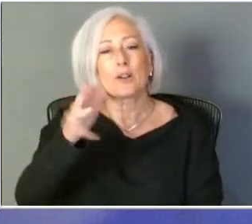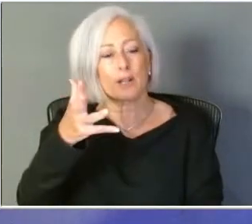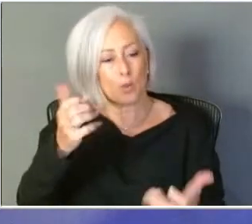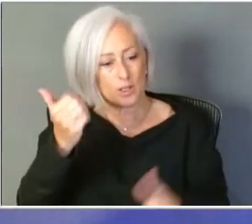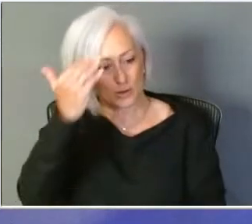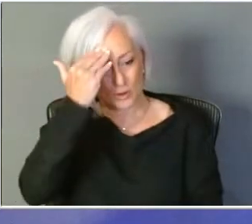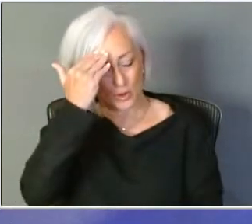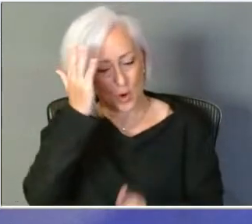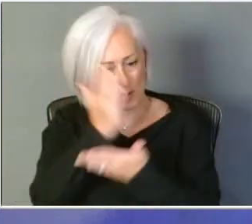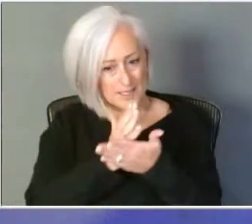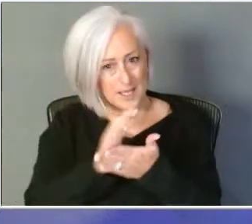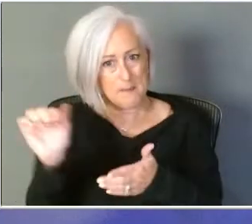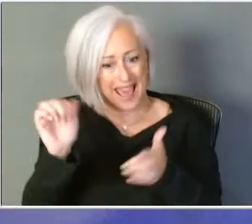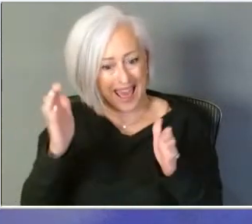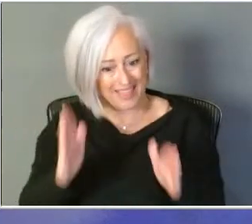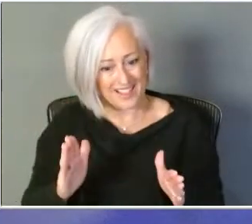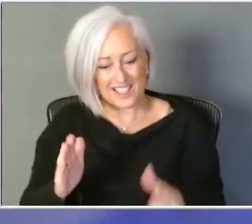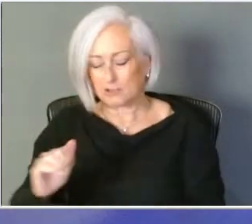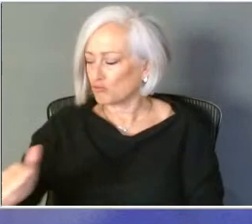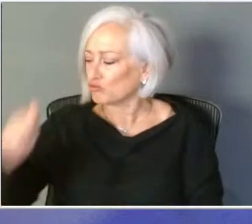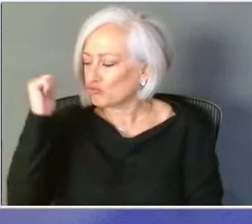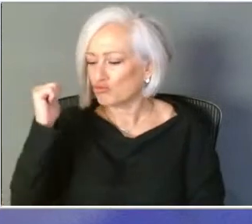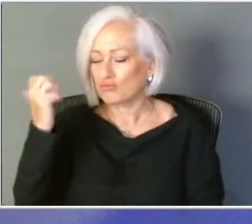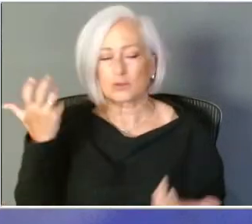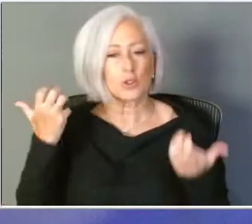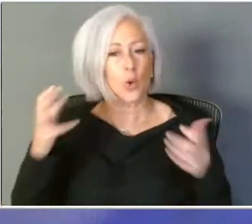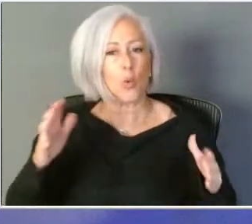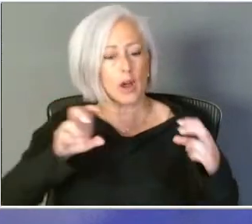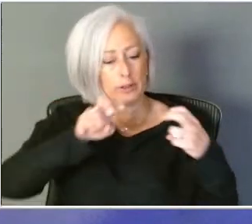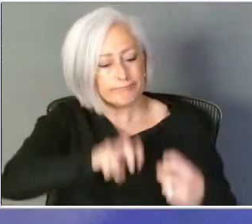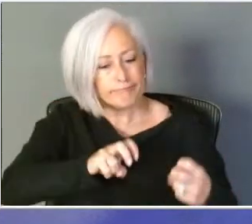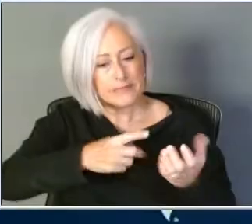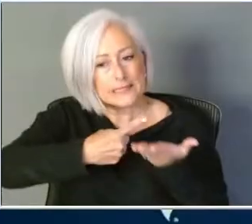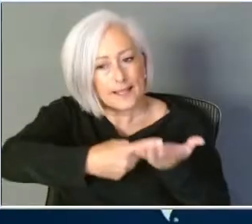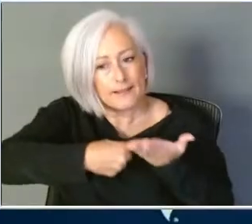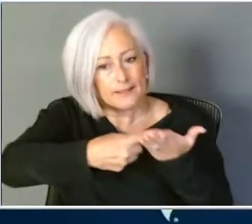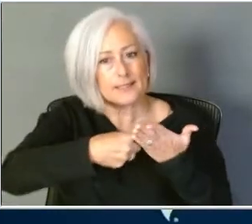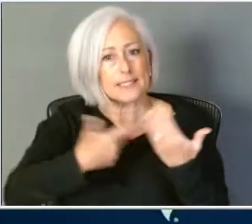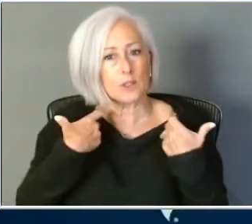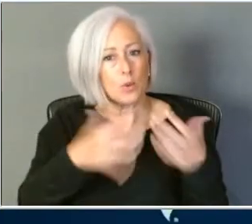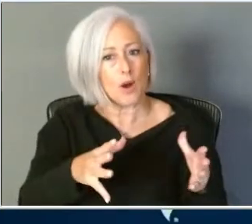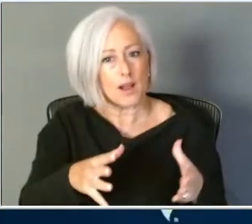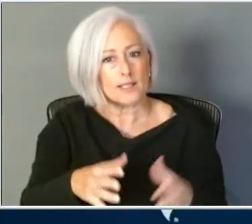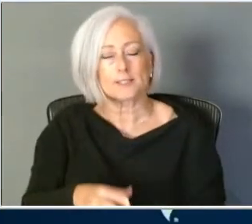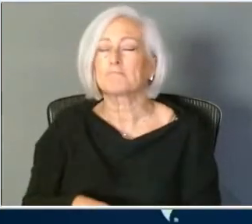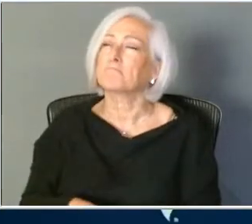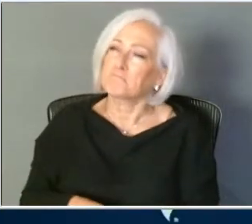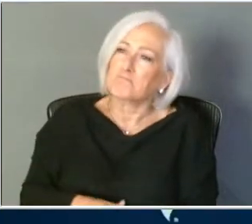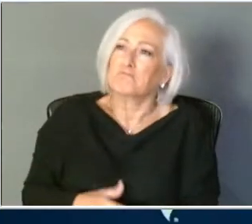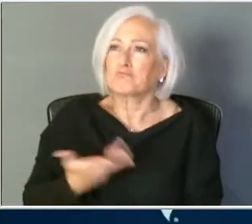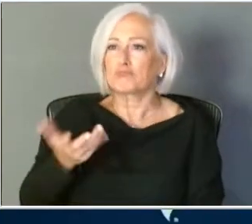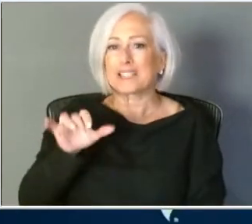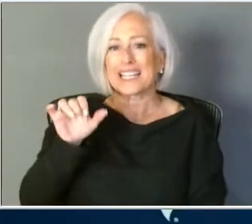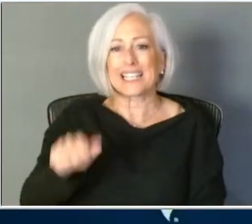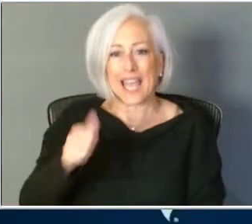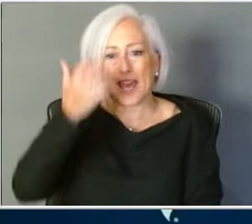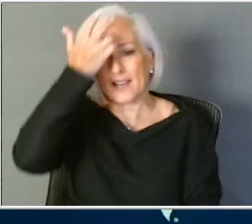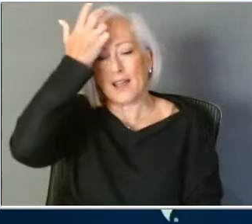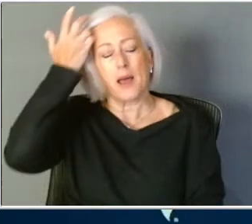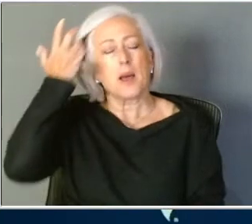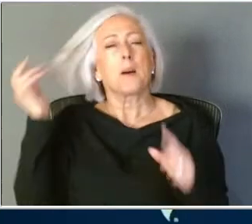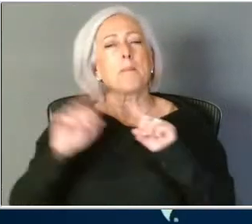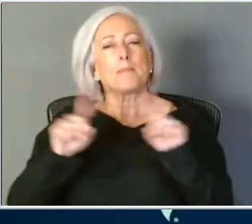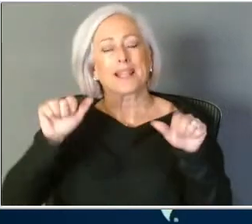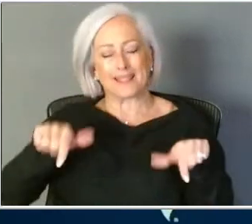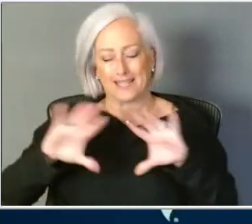hard subject to broach with them? It can. I think, again, generationally, we're trending in the right direction. You see a